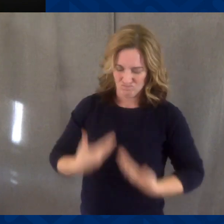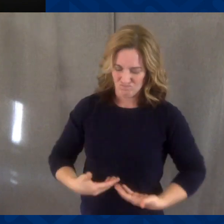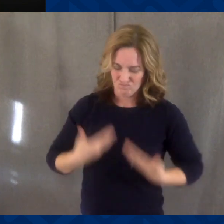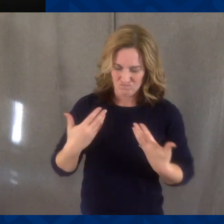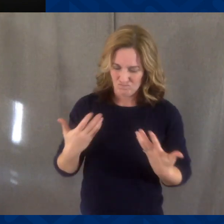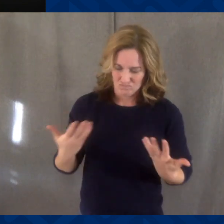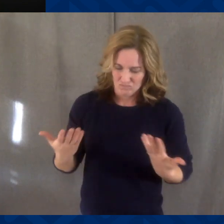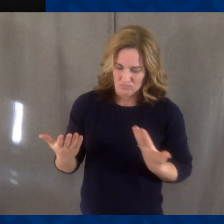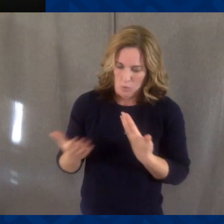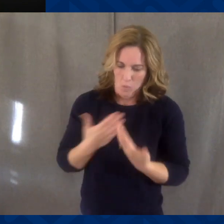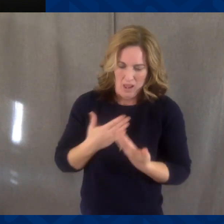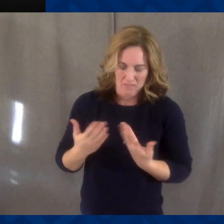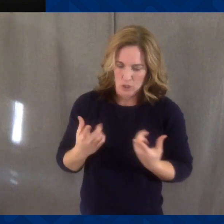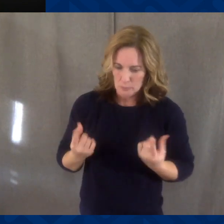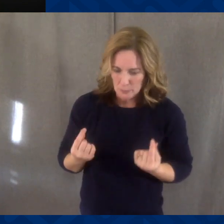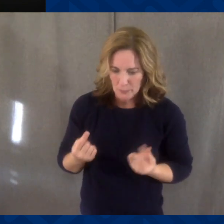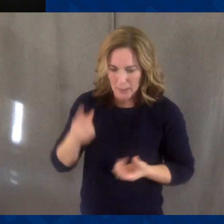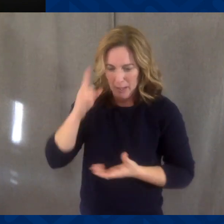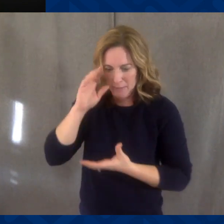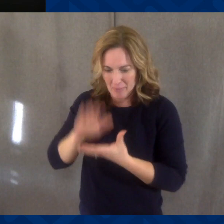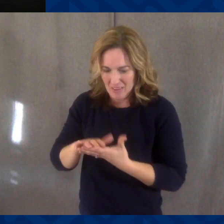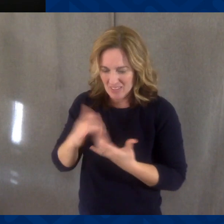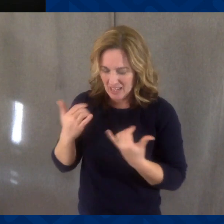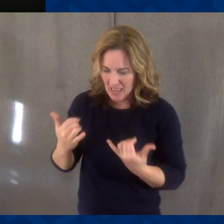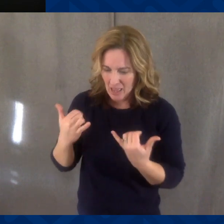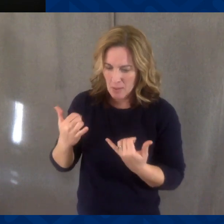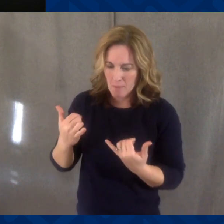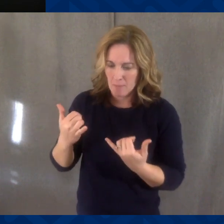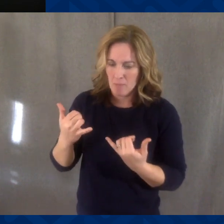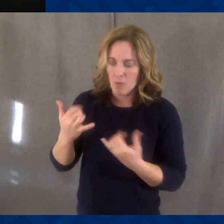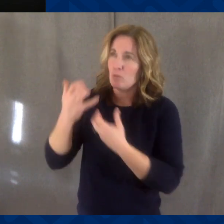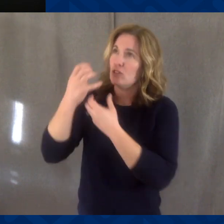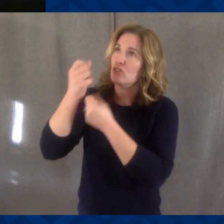holding on to the promise that when we do, you make all things new.